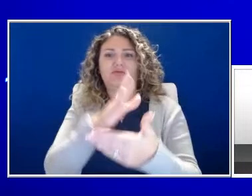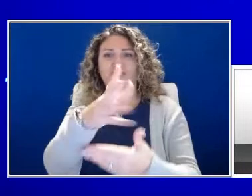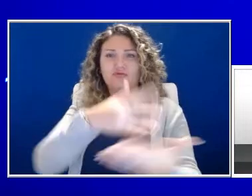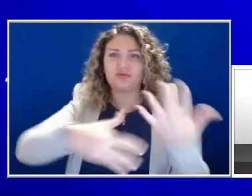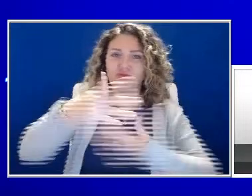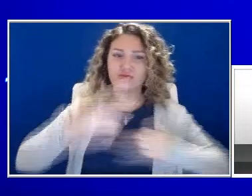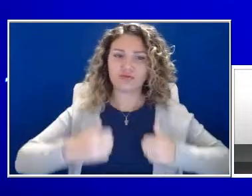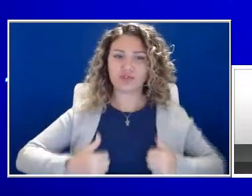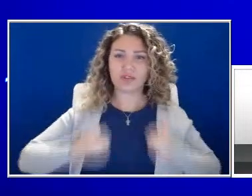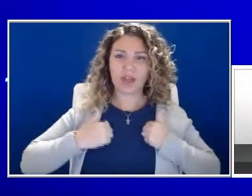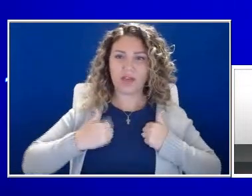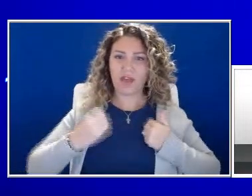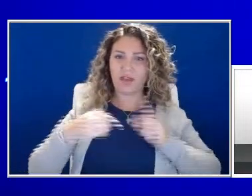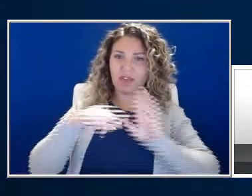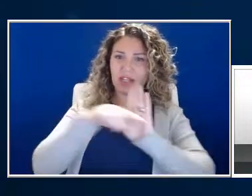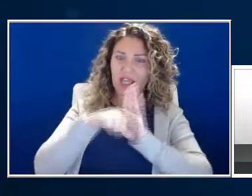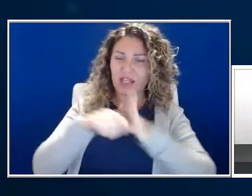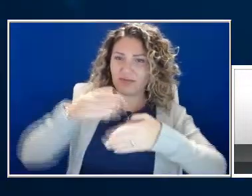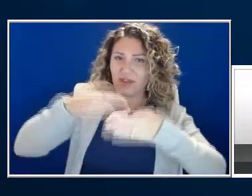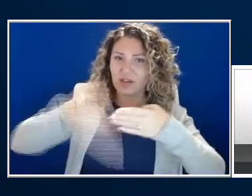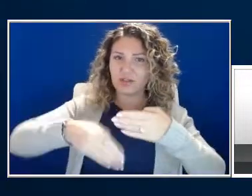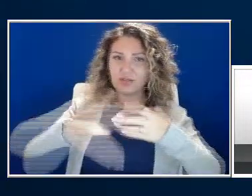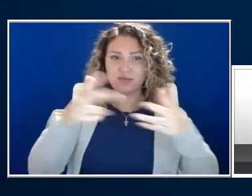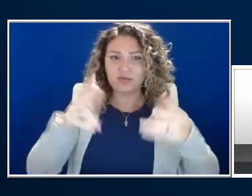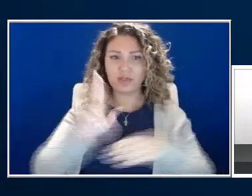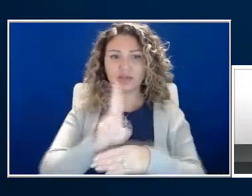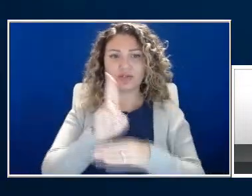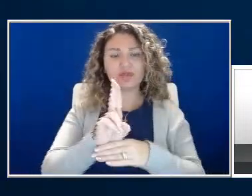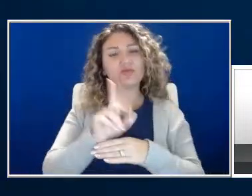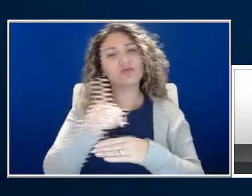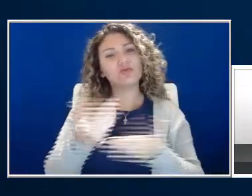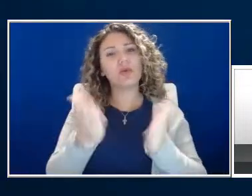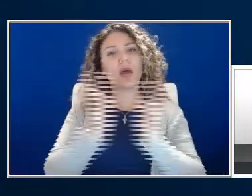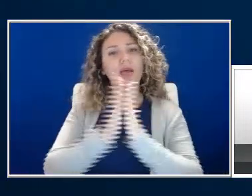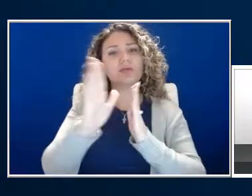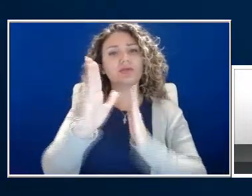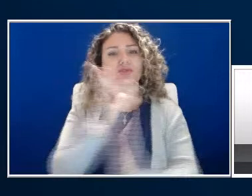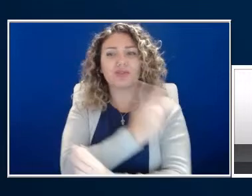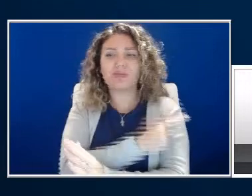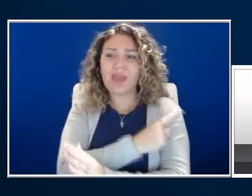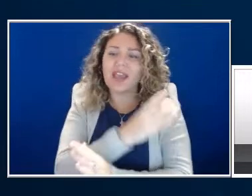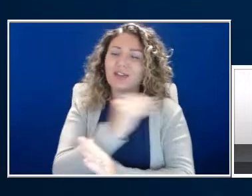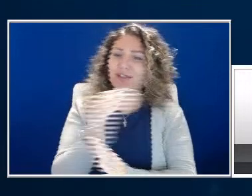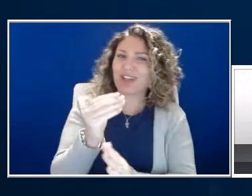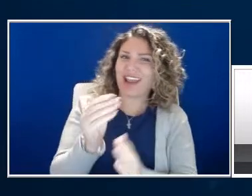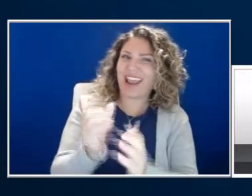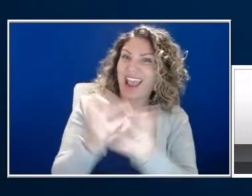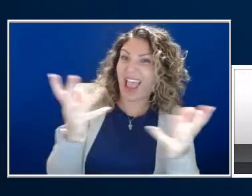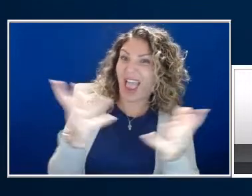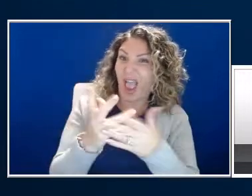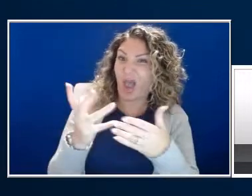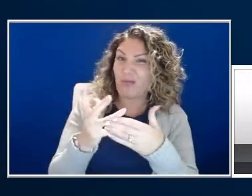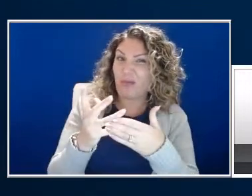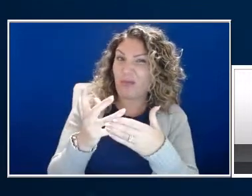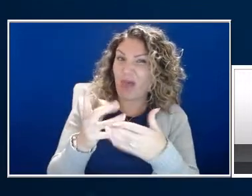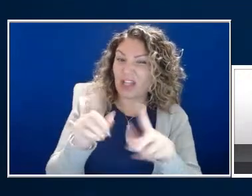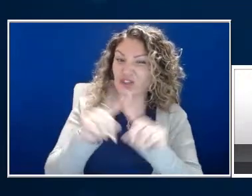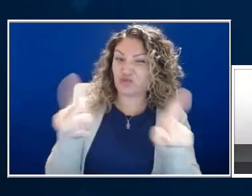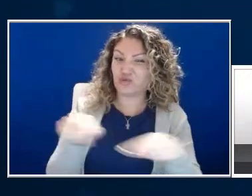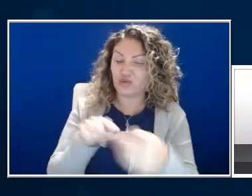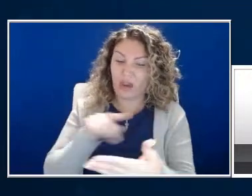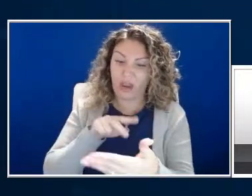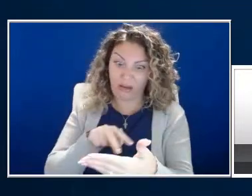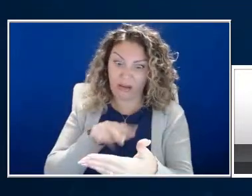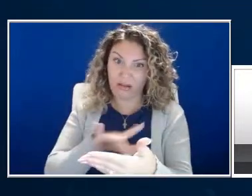use. Okay, so I know you ask your patients, your little patients and their parents, how much screen time you're getting. I know that because you've asked my kids. I'm not sure how much they're